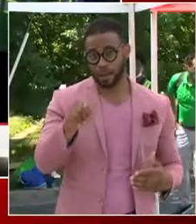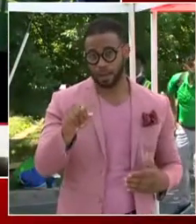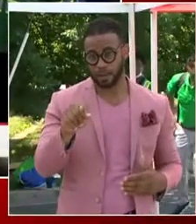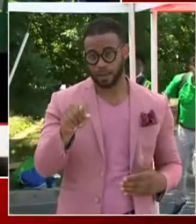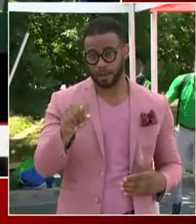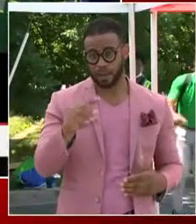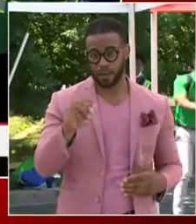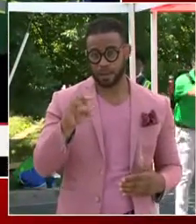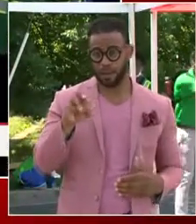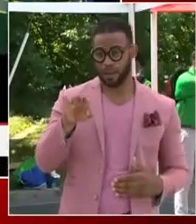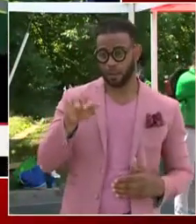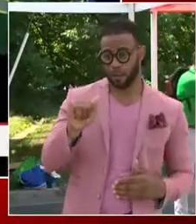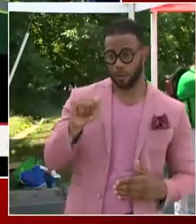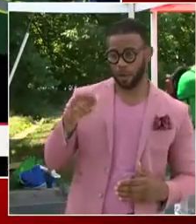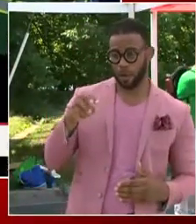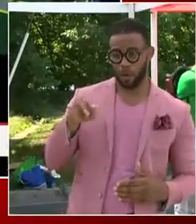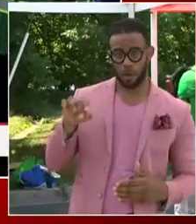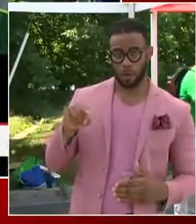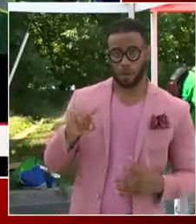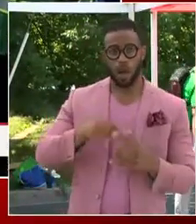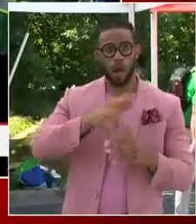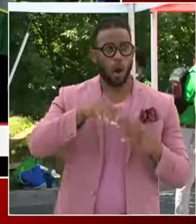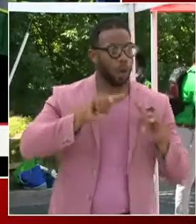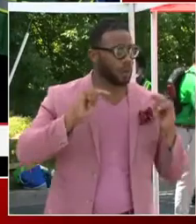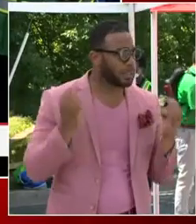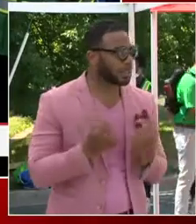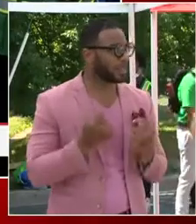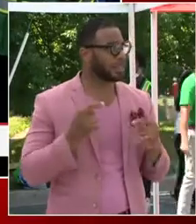and Maria Gomez and the entire